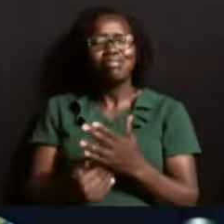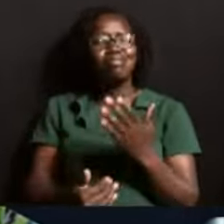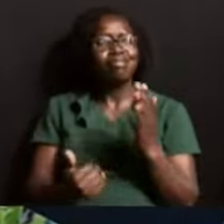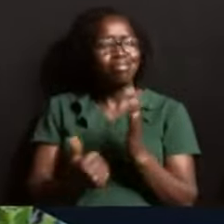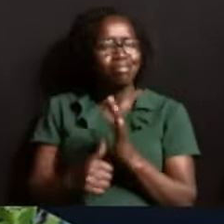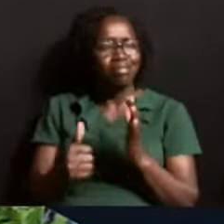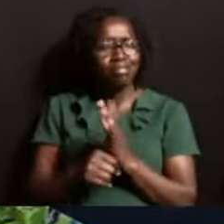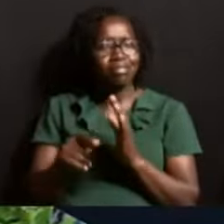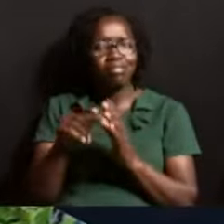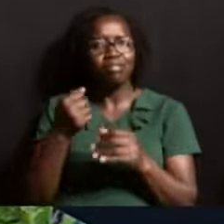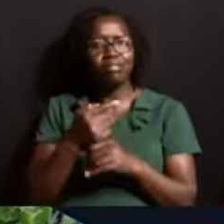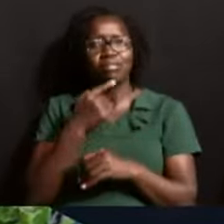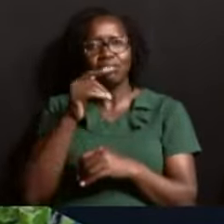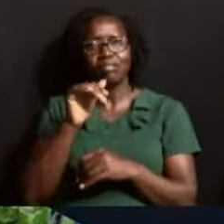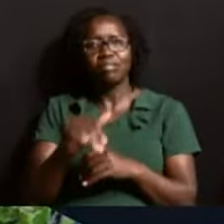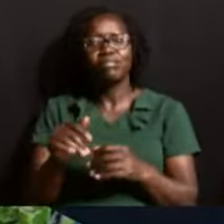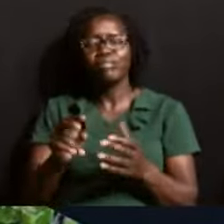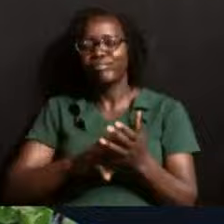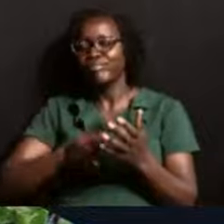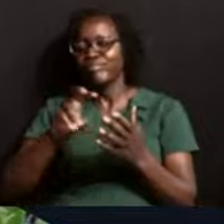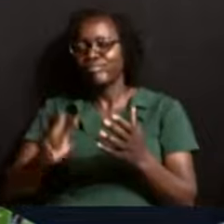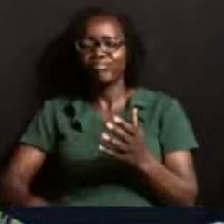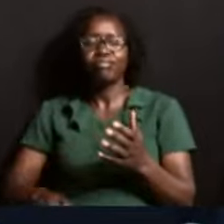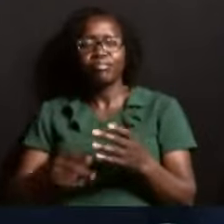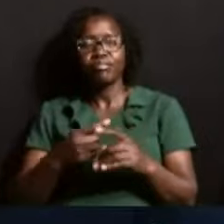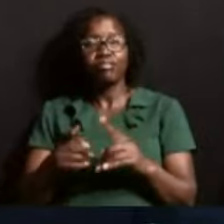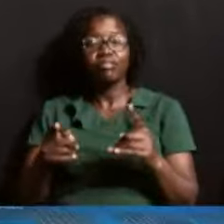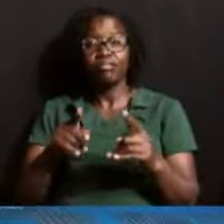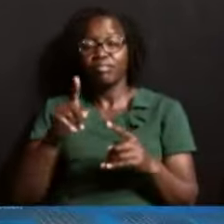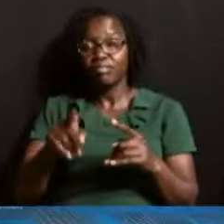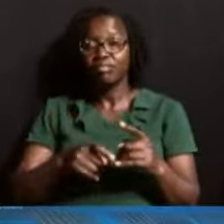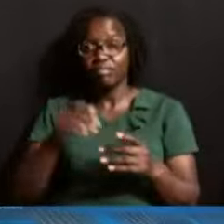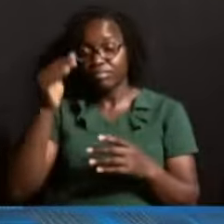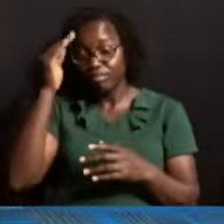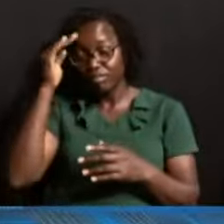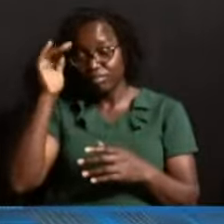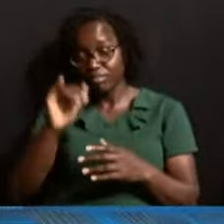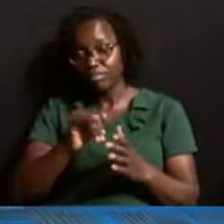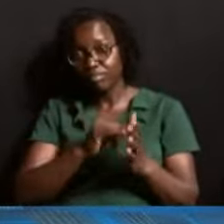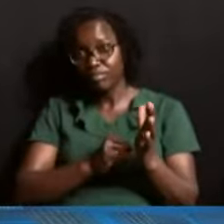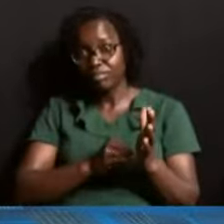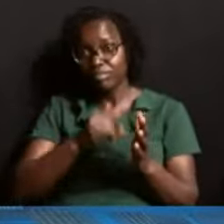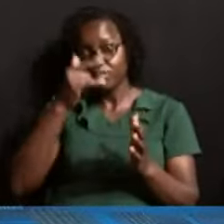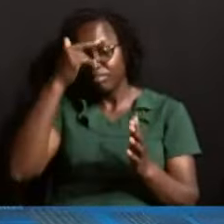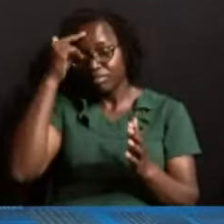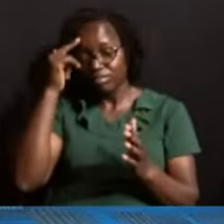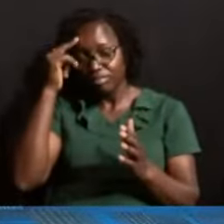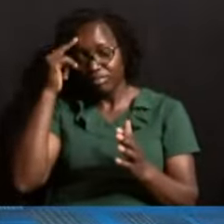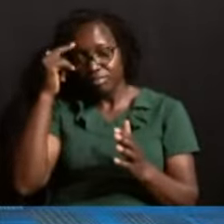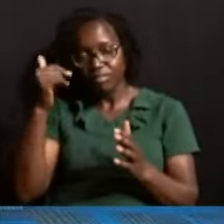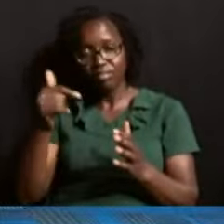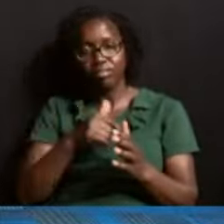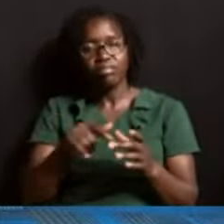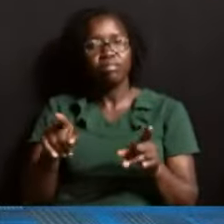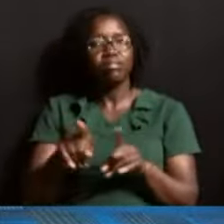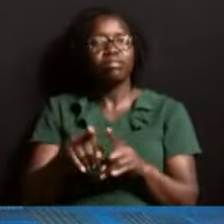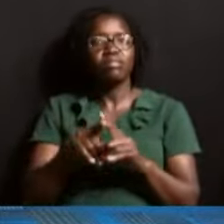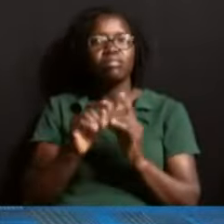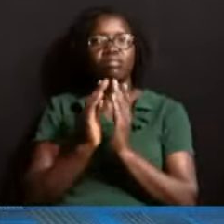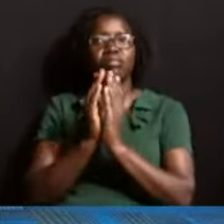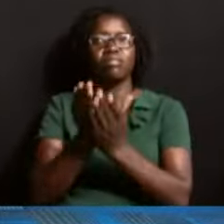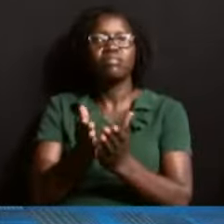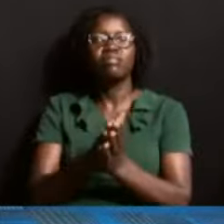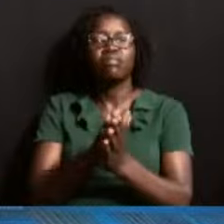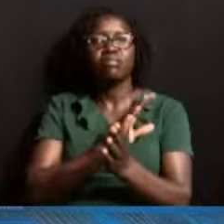make sure that you are discouraged. But we need to know that just because we are in the same boat with